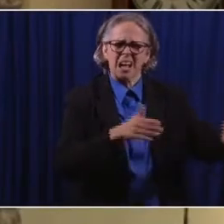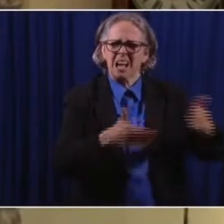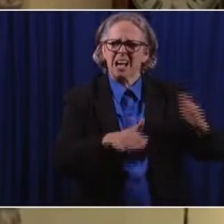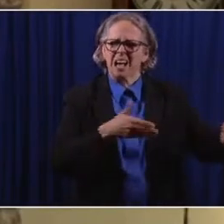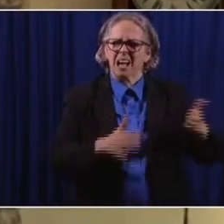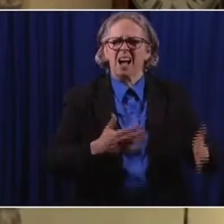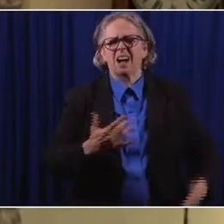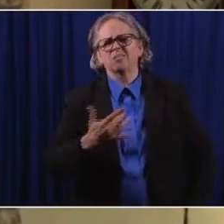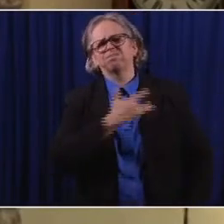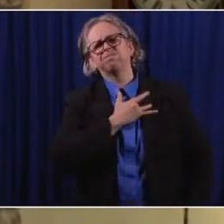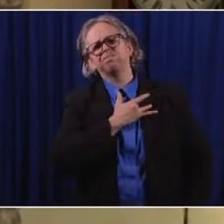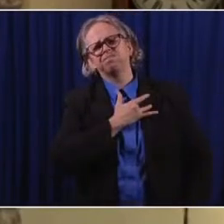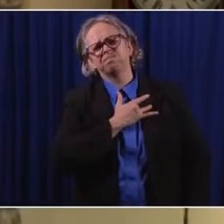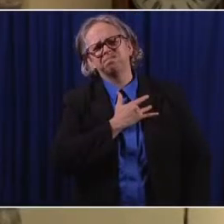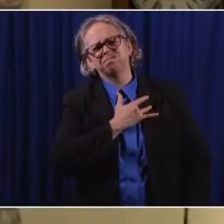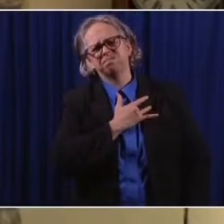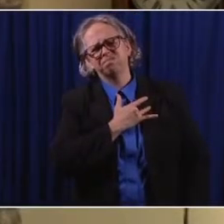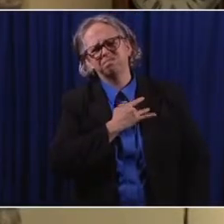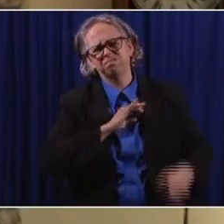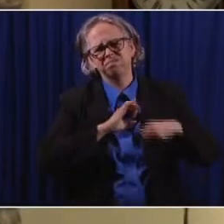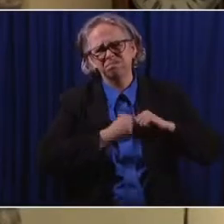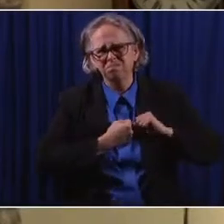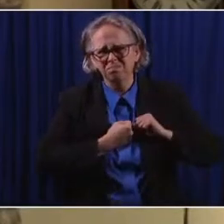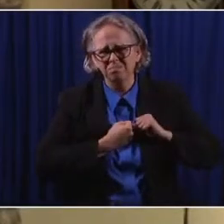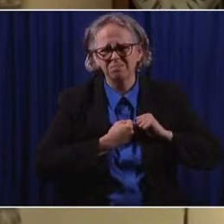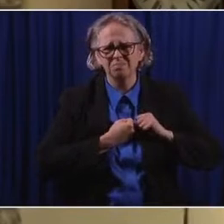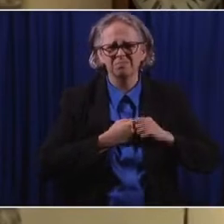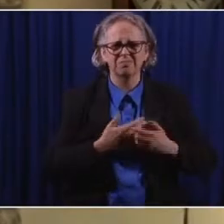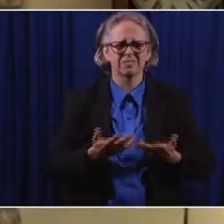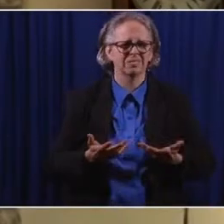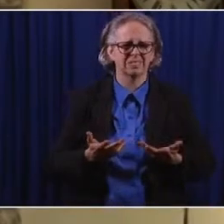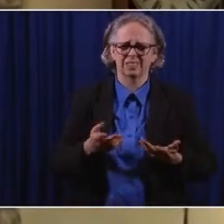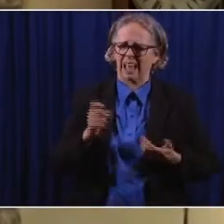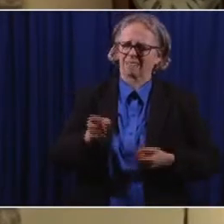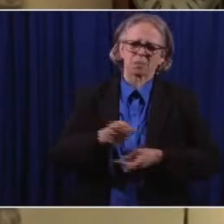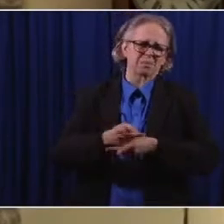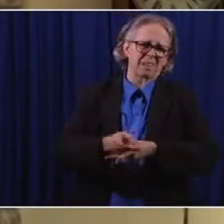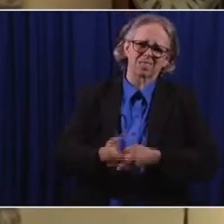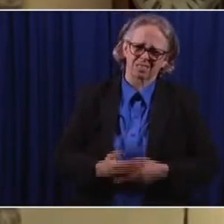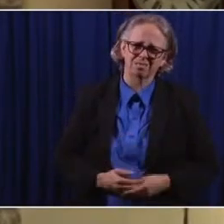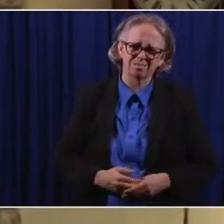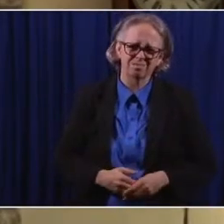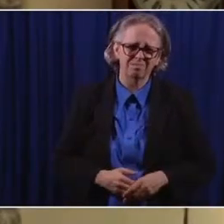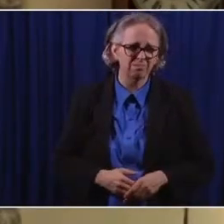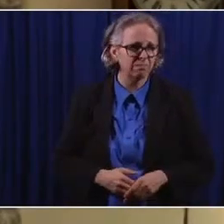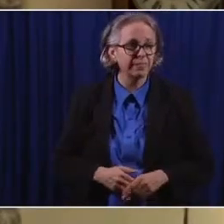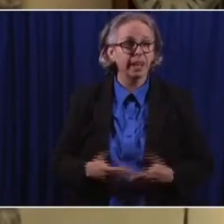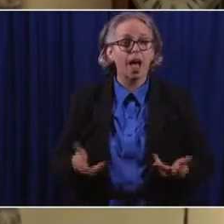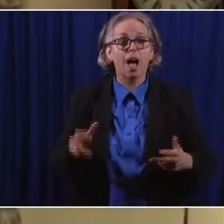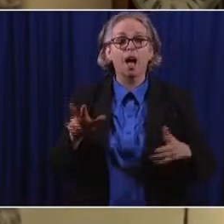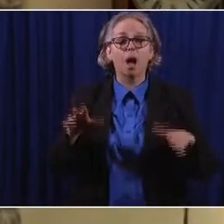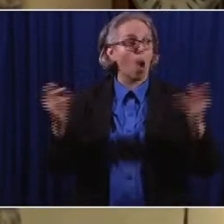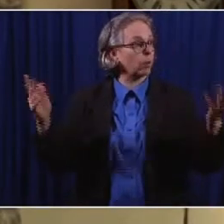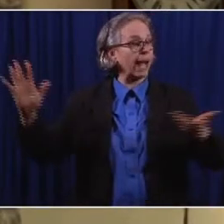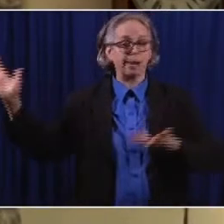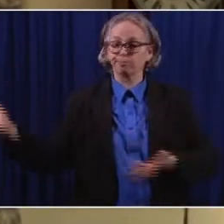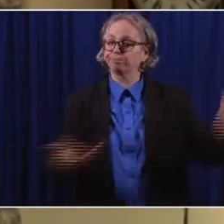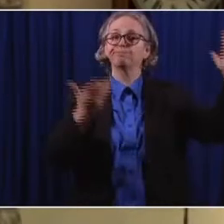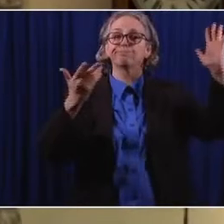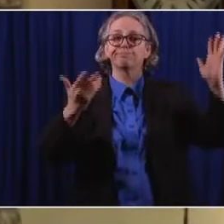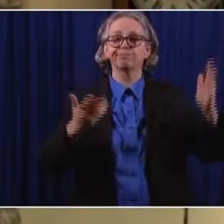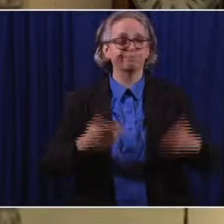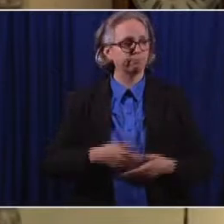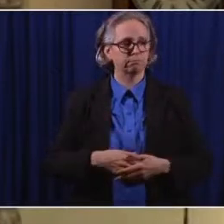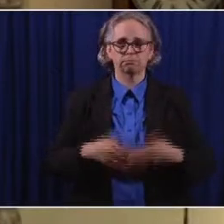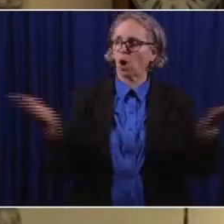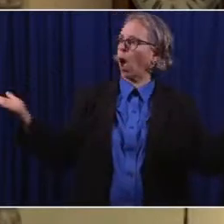breaks my heart. And so we still have to be careful. We can't just say we're not going to be careful. So when people go into a